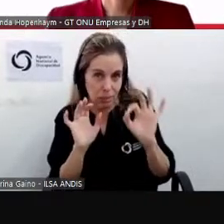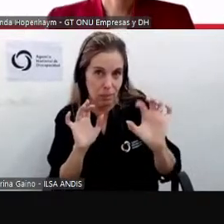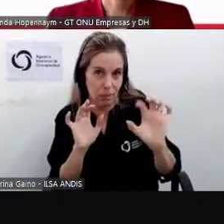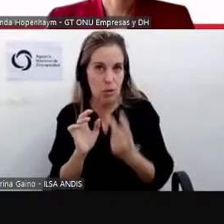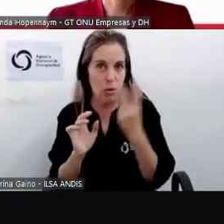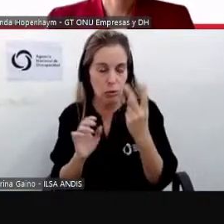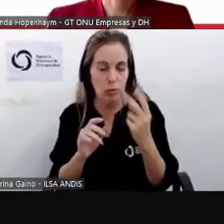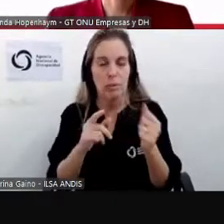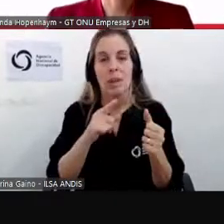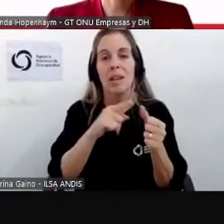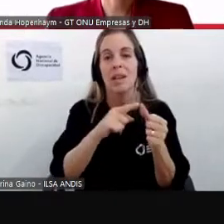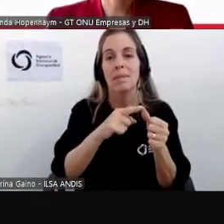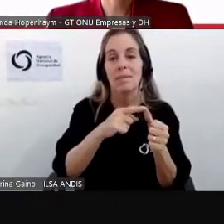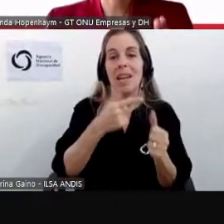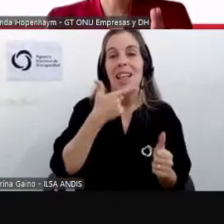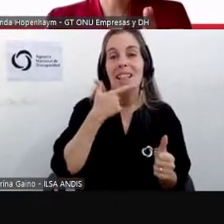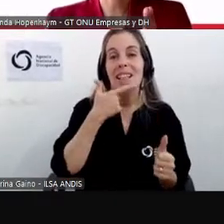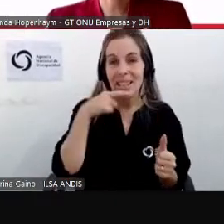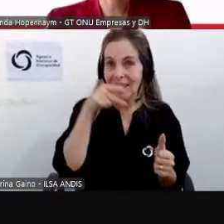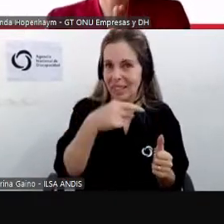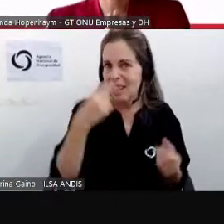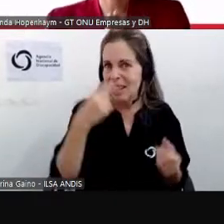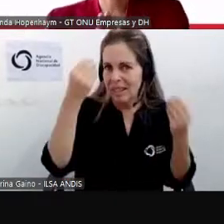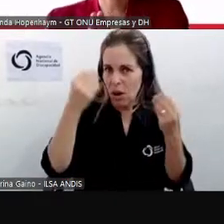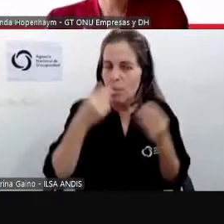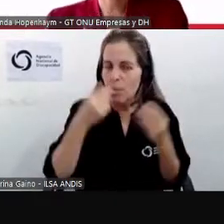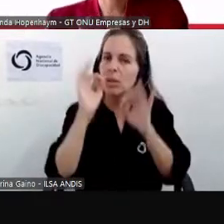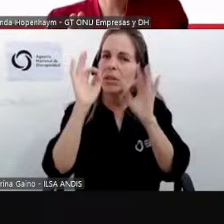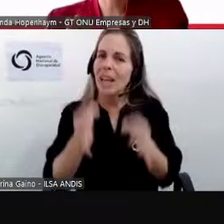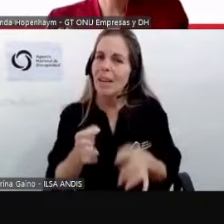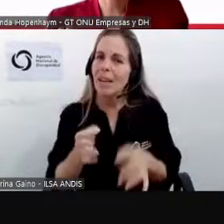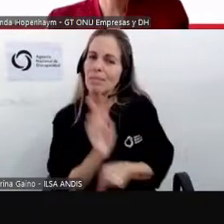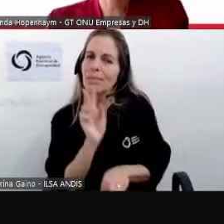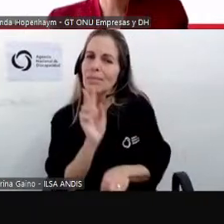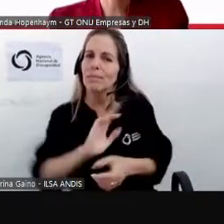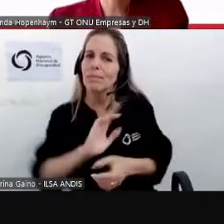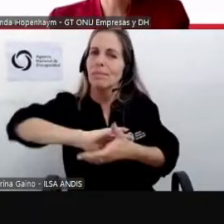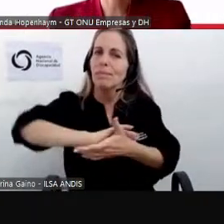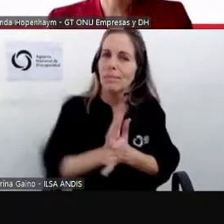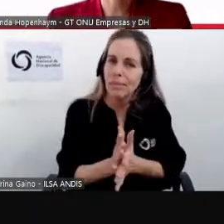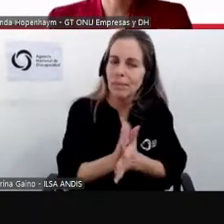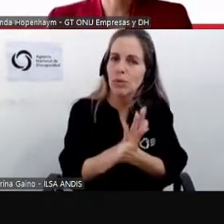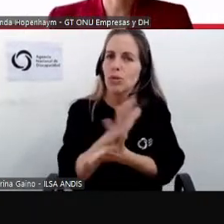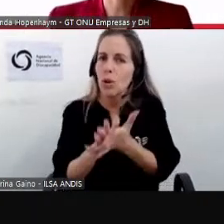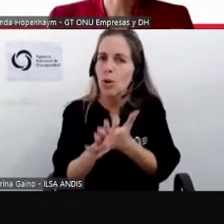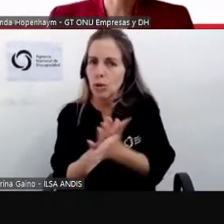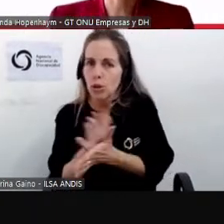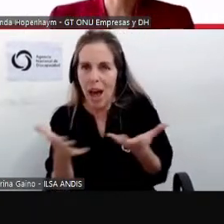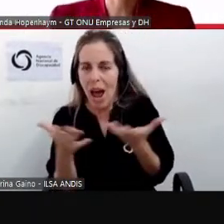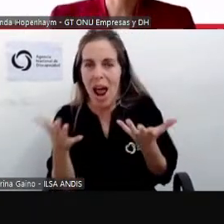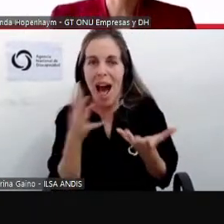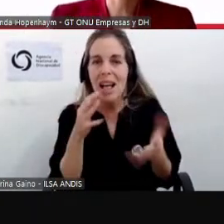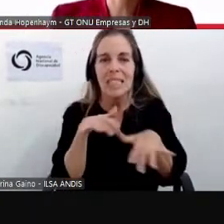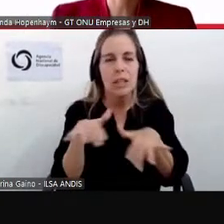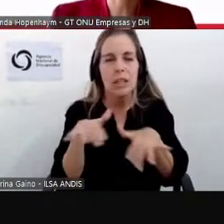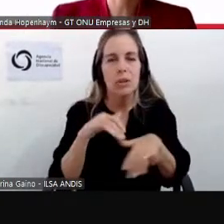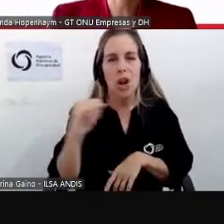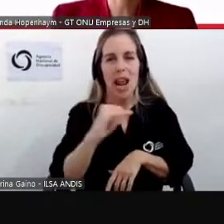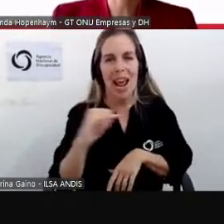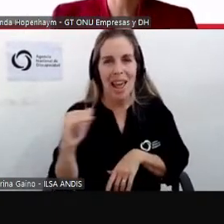migrants, asylum seekers, LGBTQI, racial communities, indigenous communities, African descendant communities in our